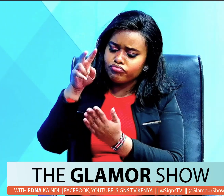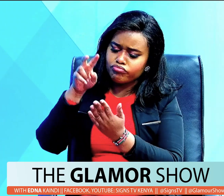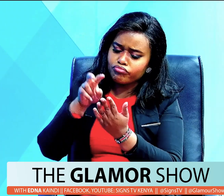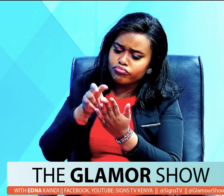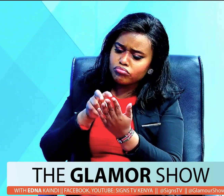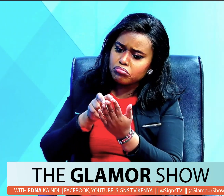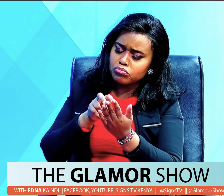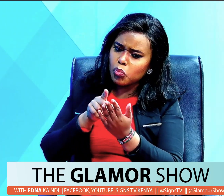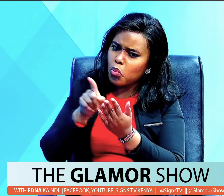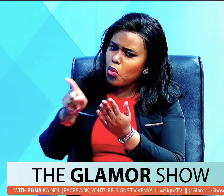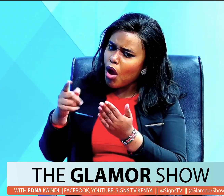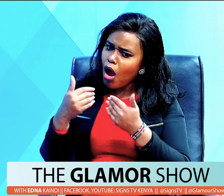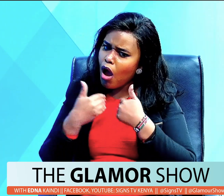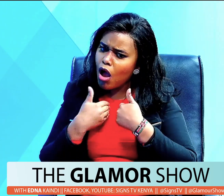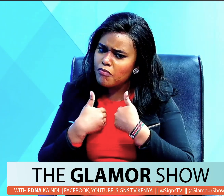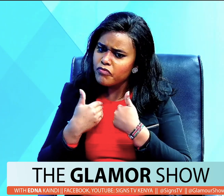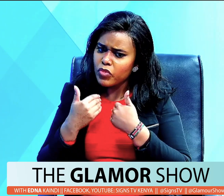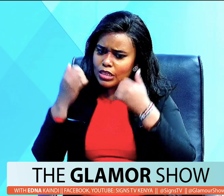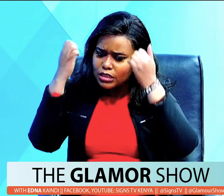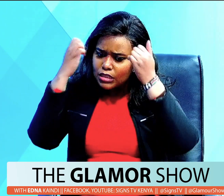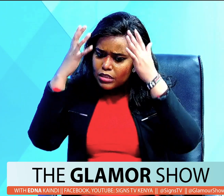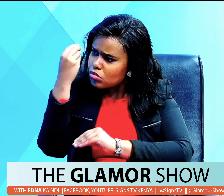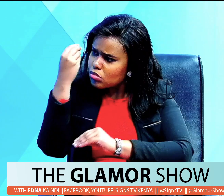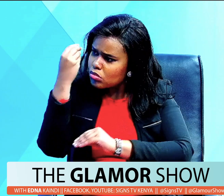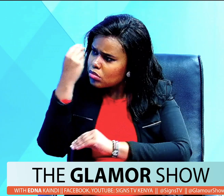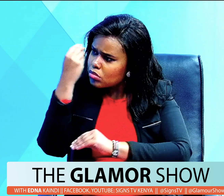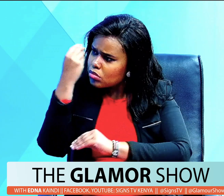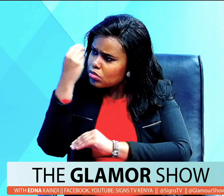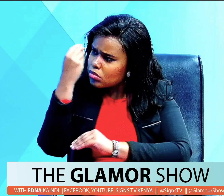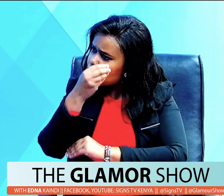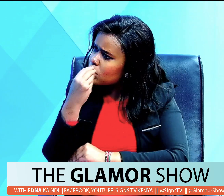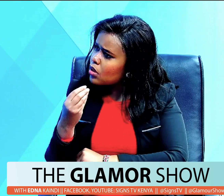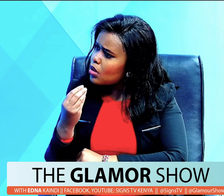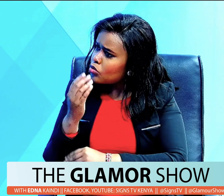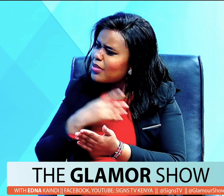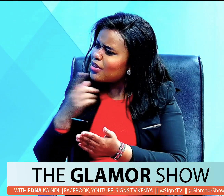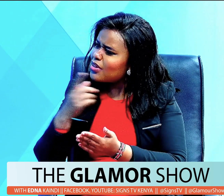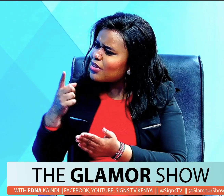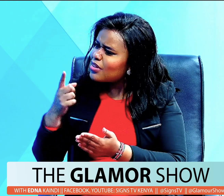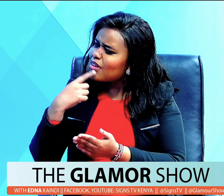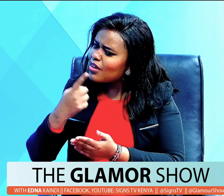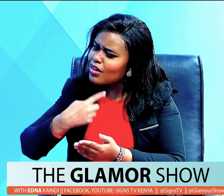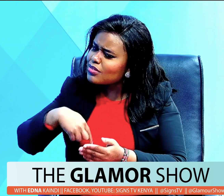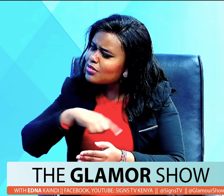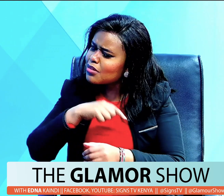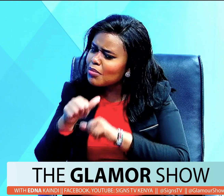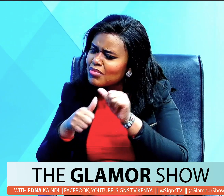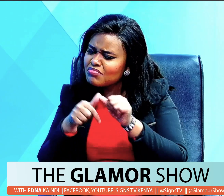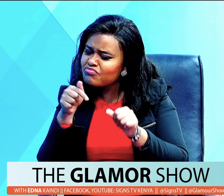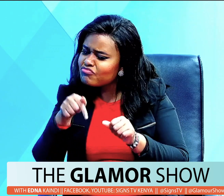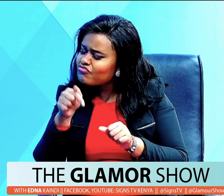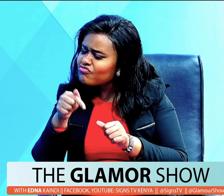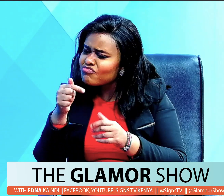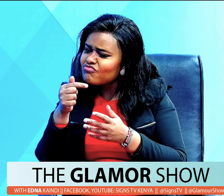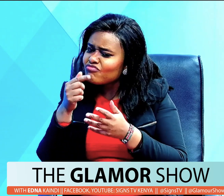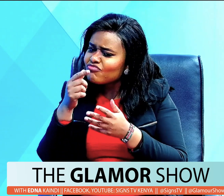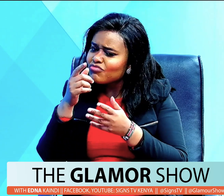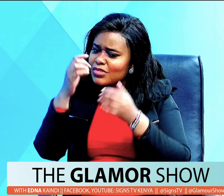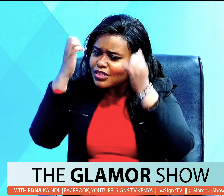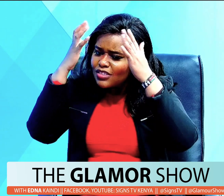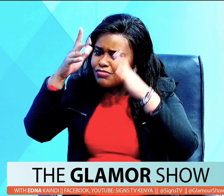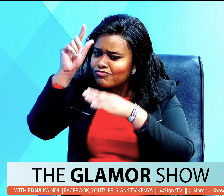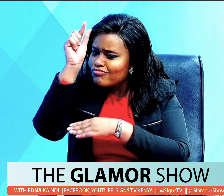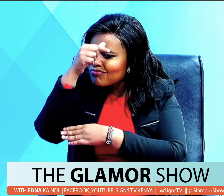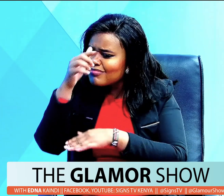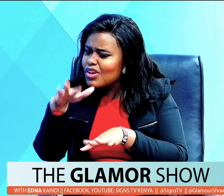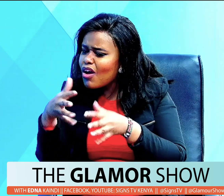And I've seen your page on Instagram where you have people like students who you're teaching makeup.